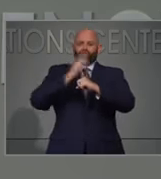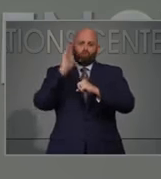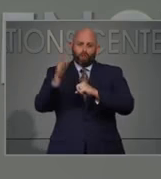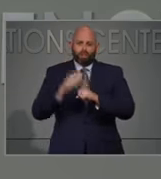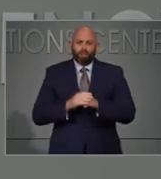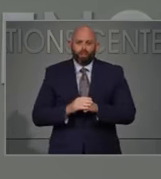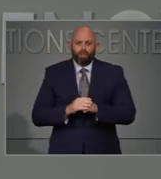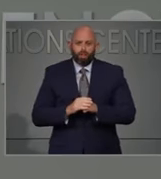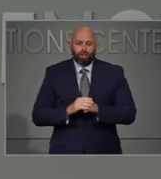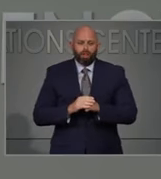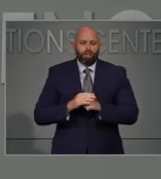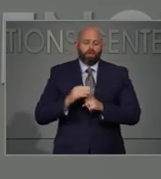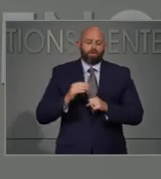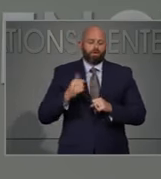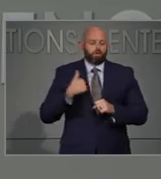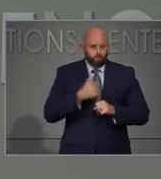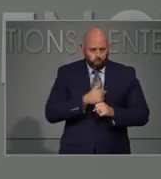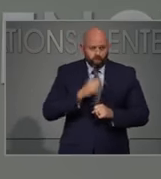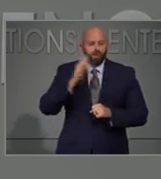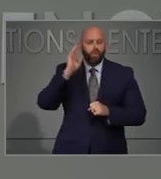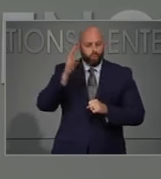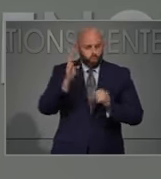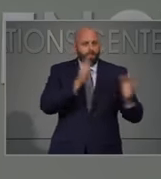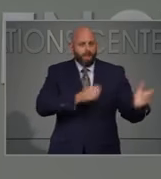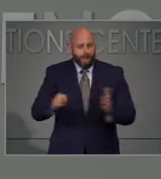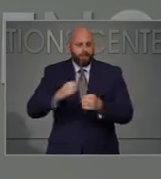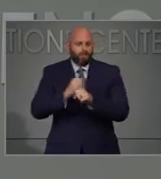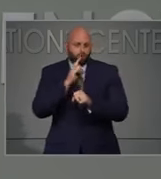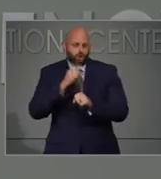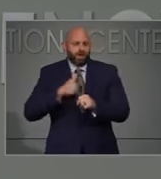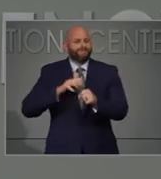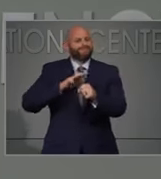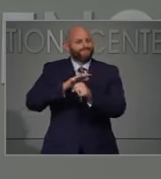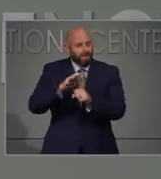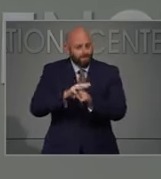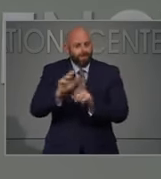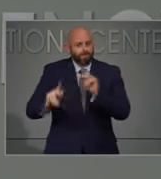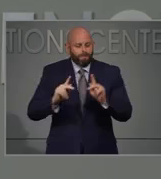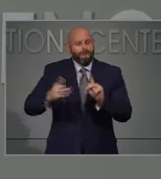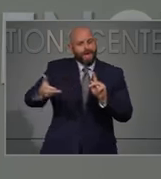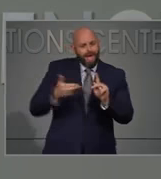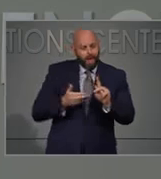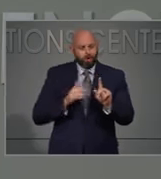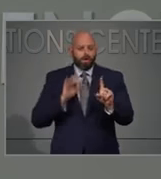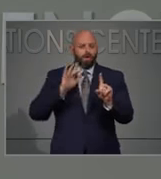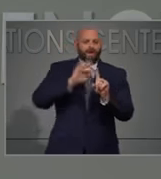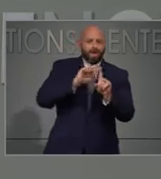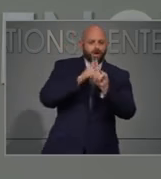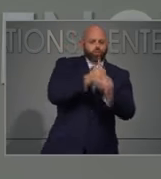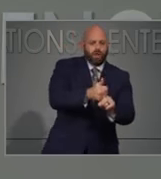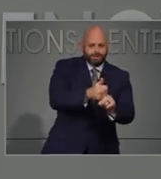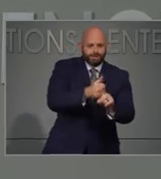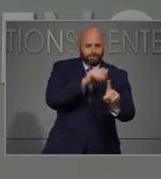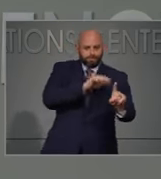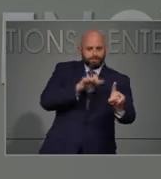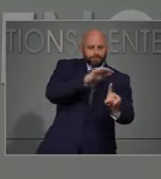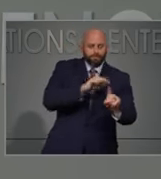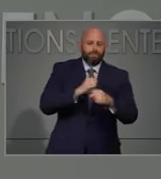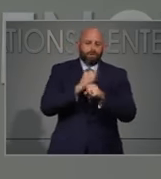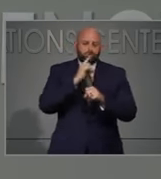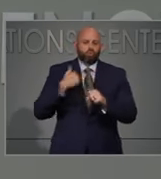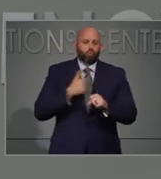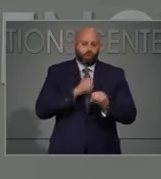of that capacity right now, but we are going to plan to make sure we have what we need to make sure that North Carolina is able to respond to this crisis.